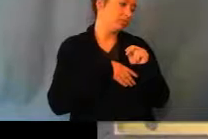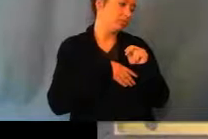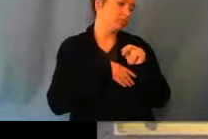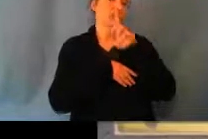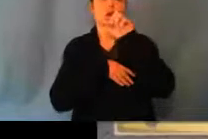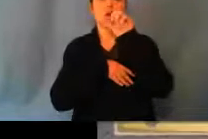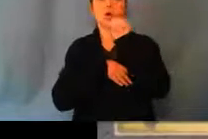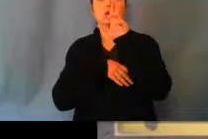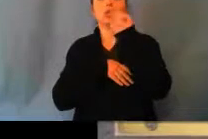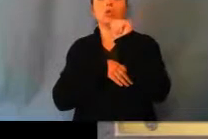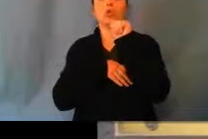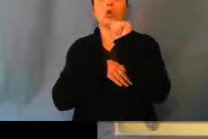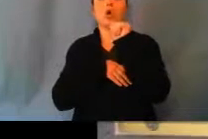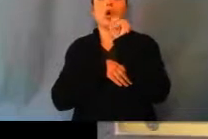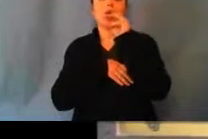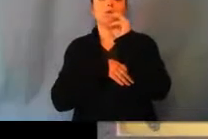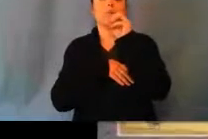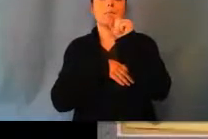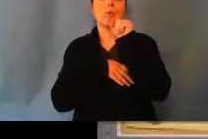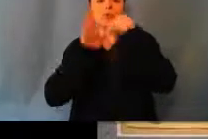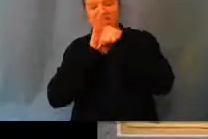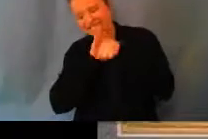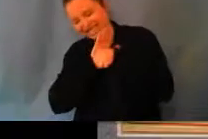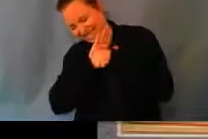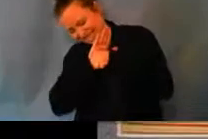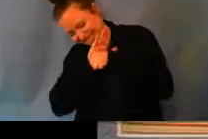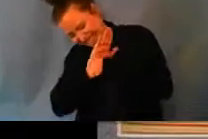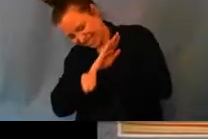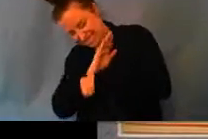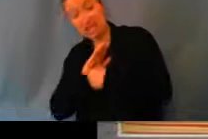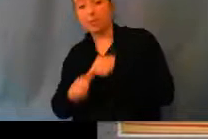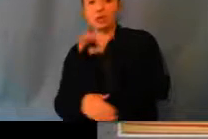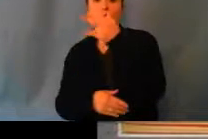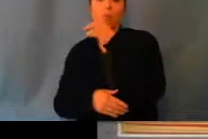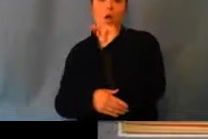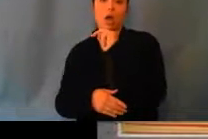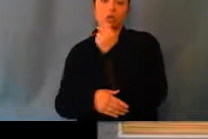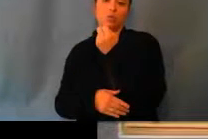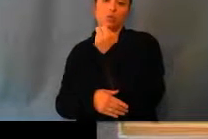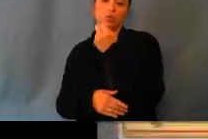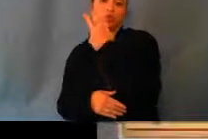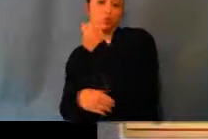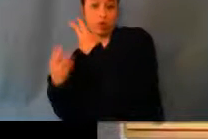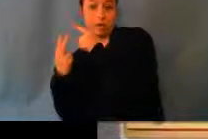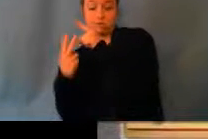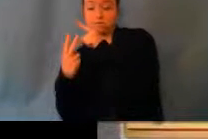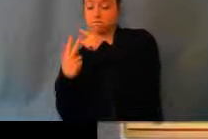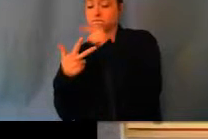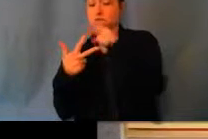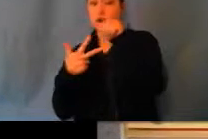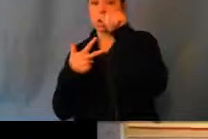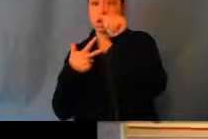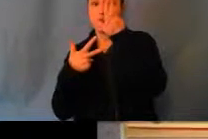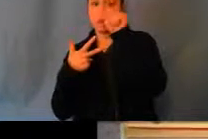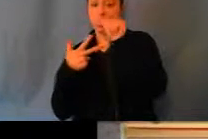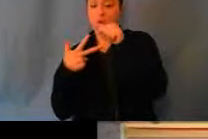Laura has the deepest moat, said Larry. Juan's moat was 12 inches tall, or deep. Laura's